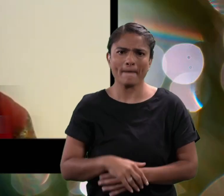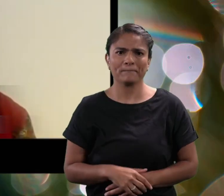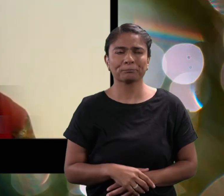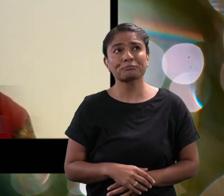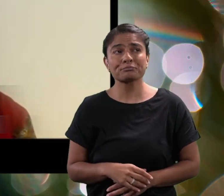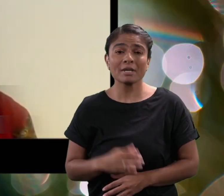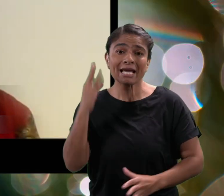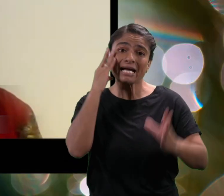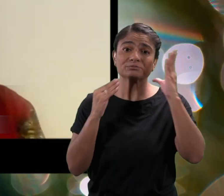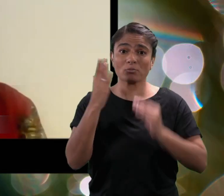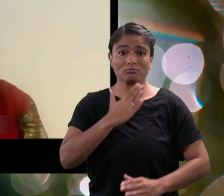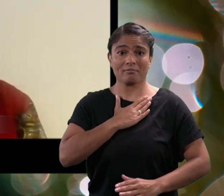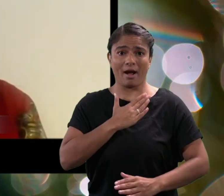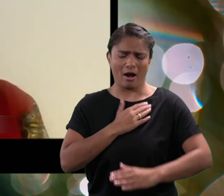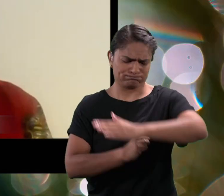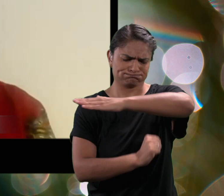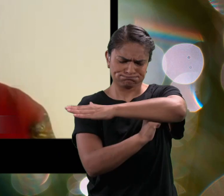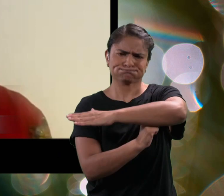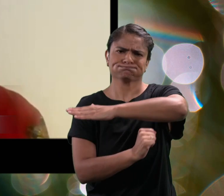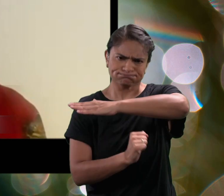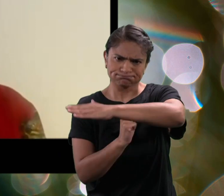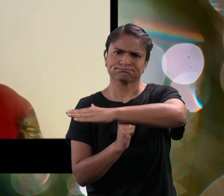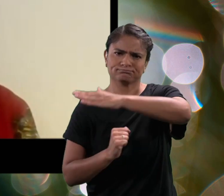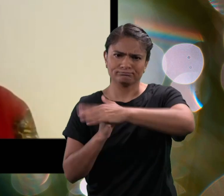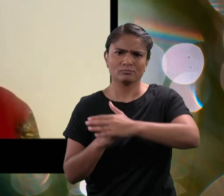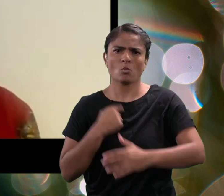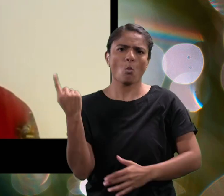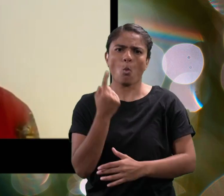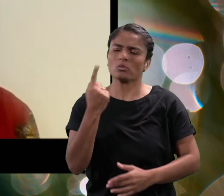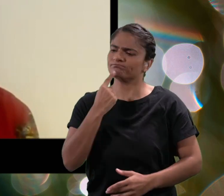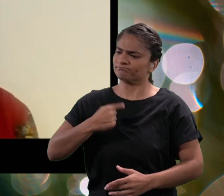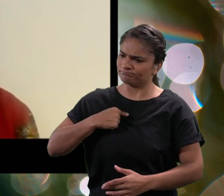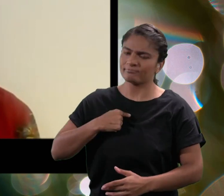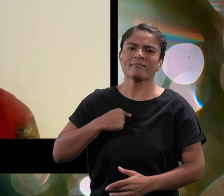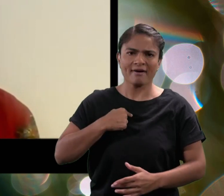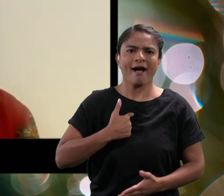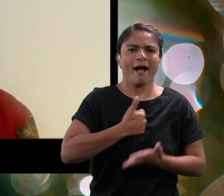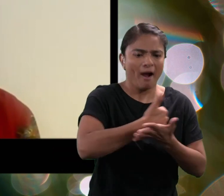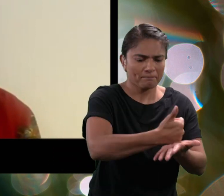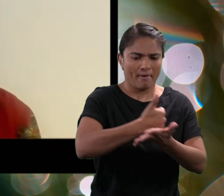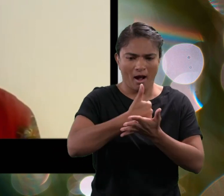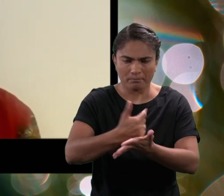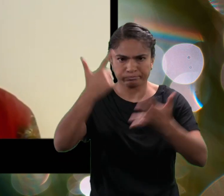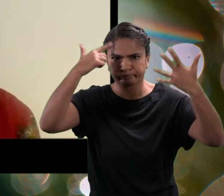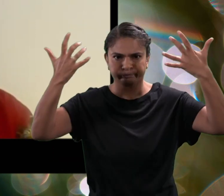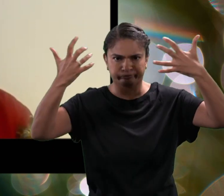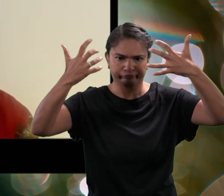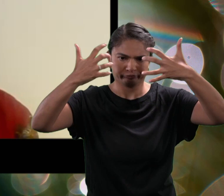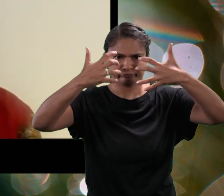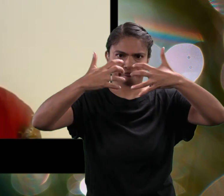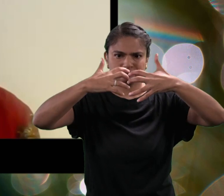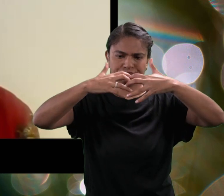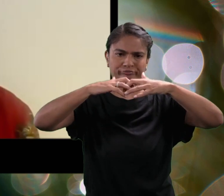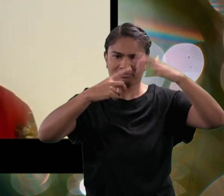that led me into this work are very foundational to what I do. And I always say they help me to keep my heart and